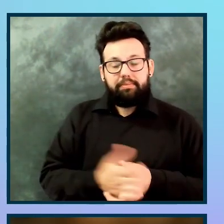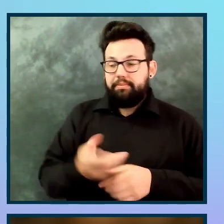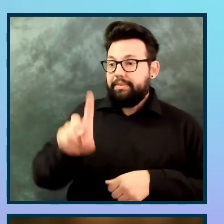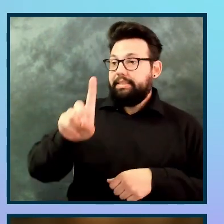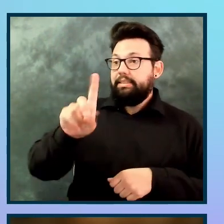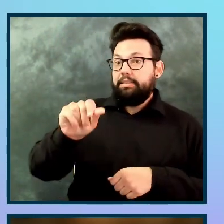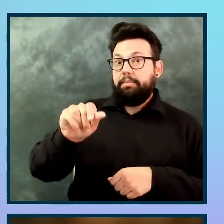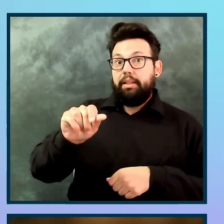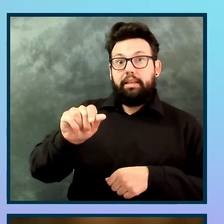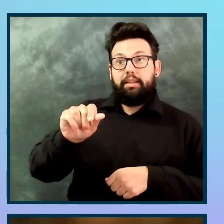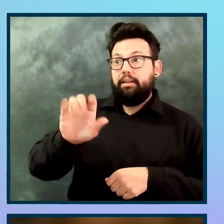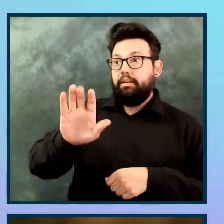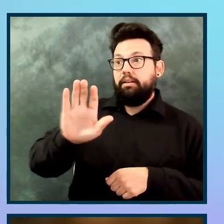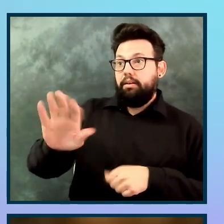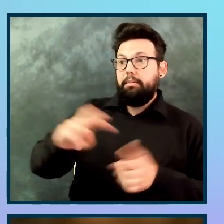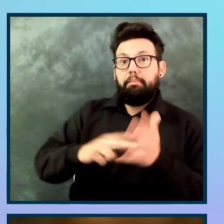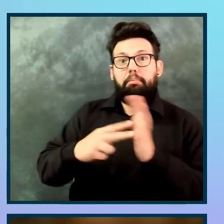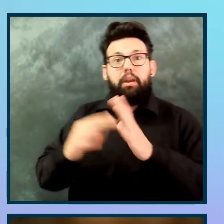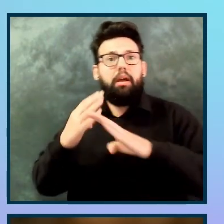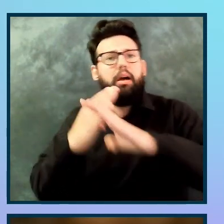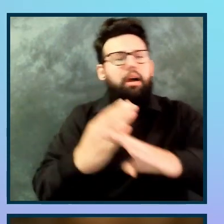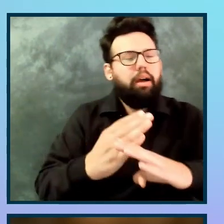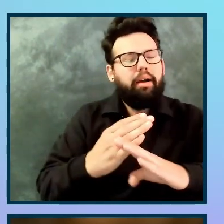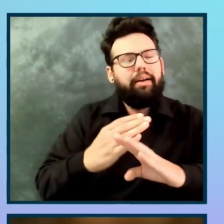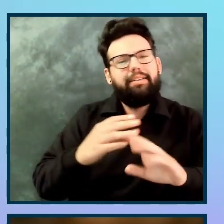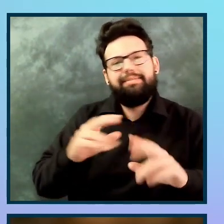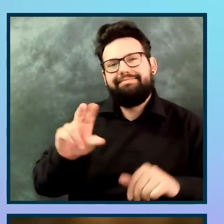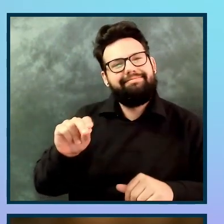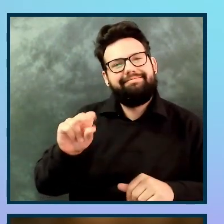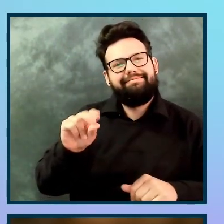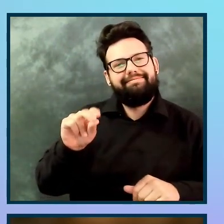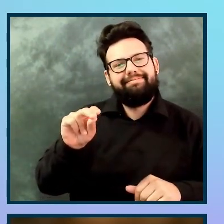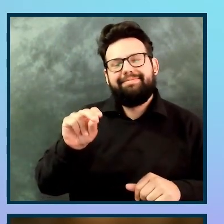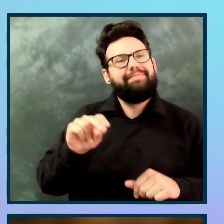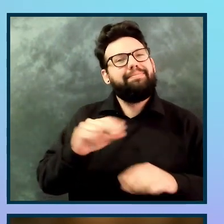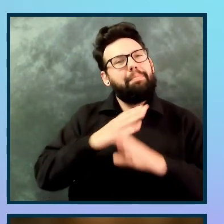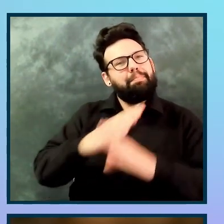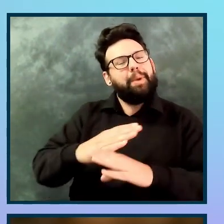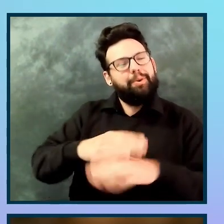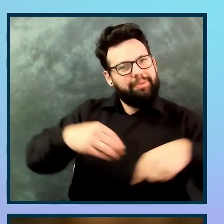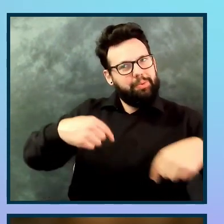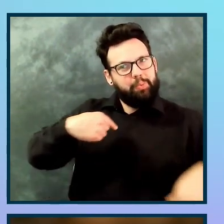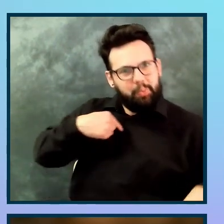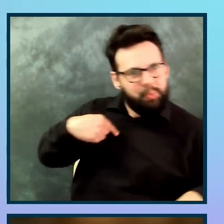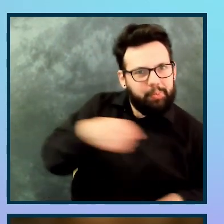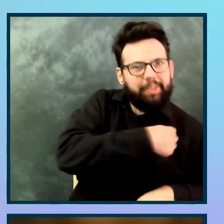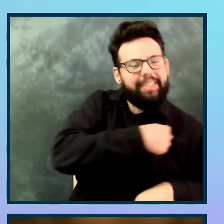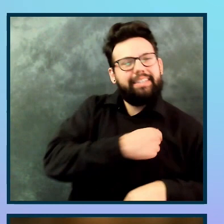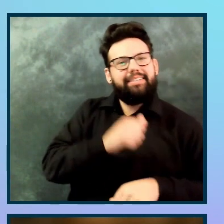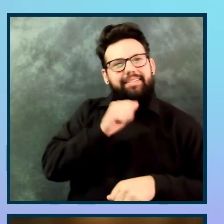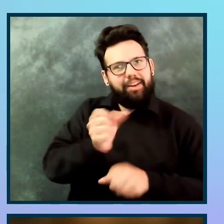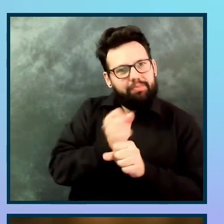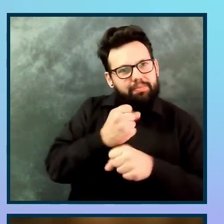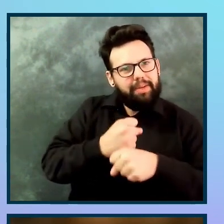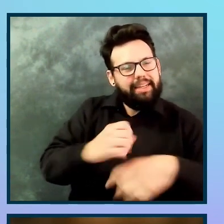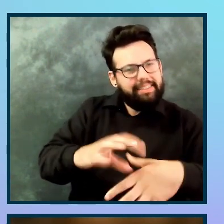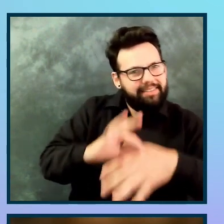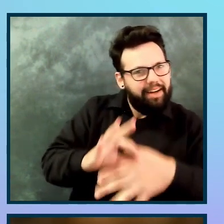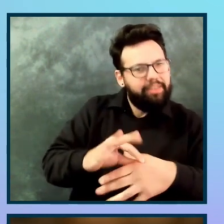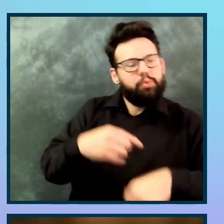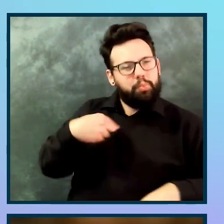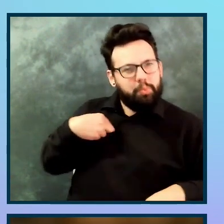this case. What is the barrier is that we are not creating the technology and the content and the websites and the digital